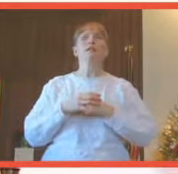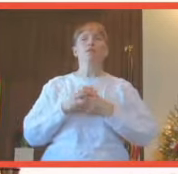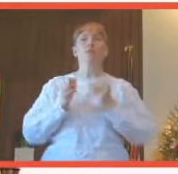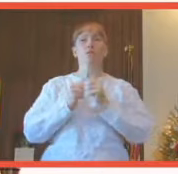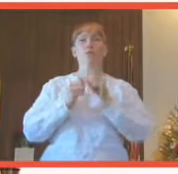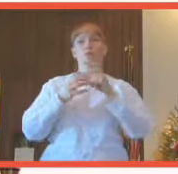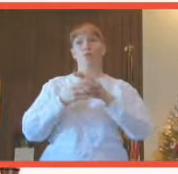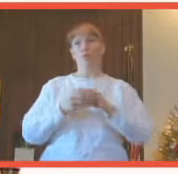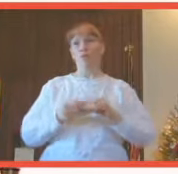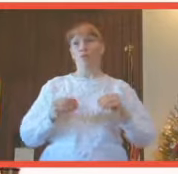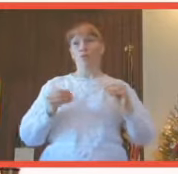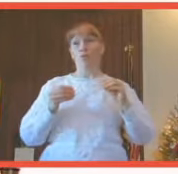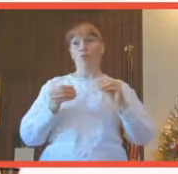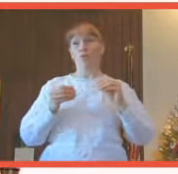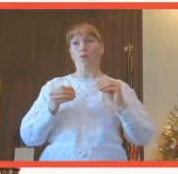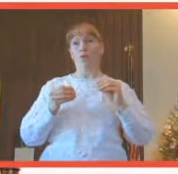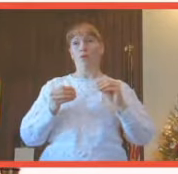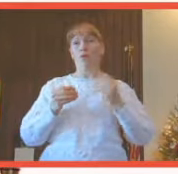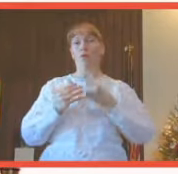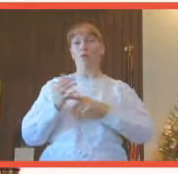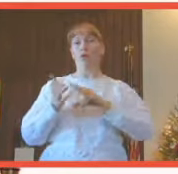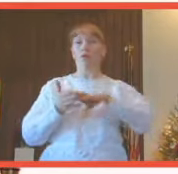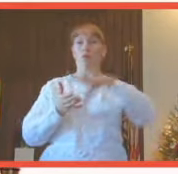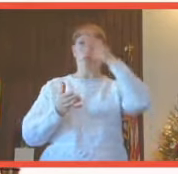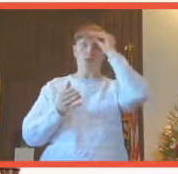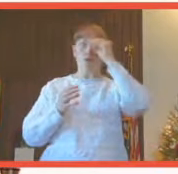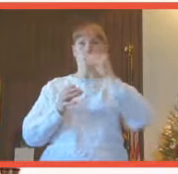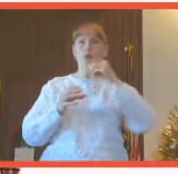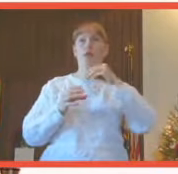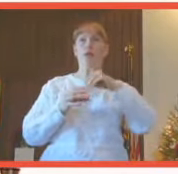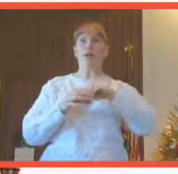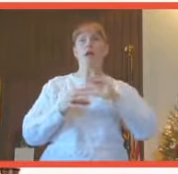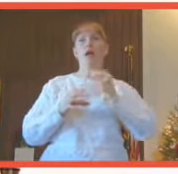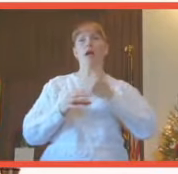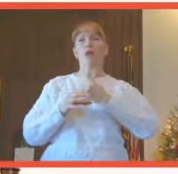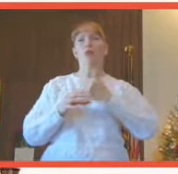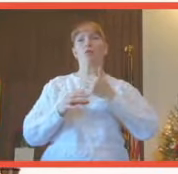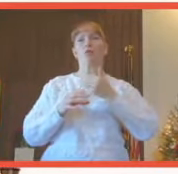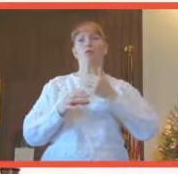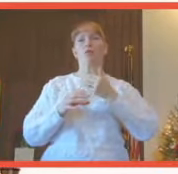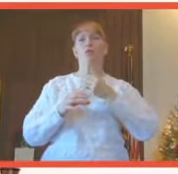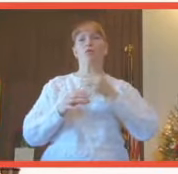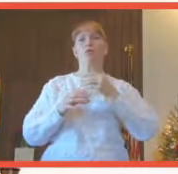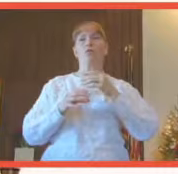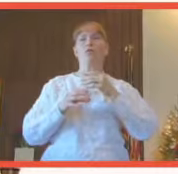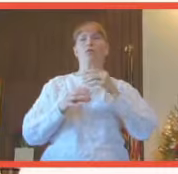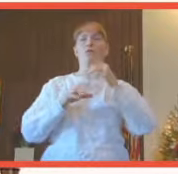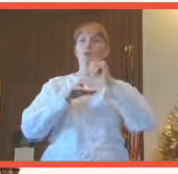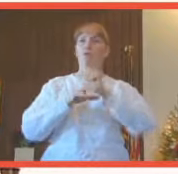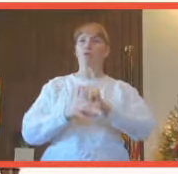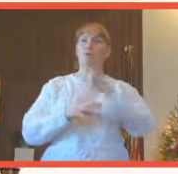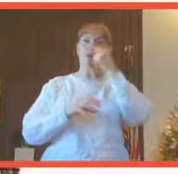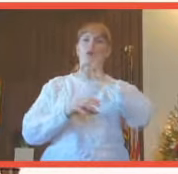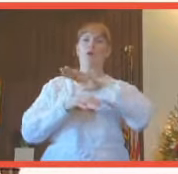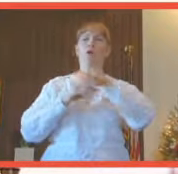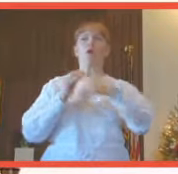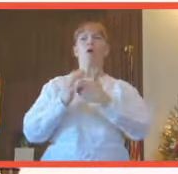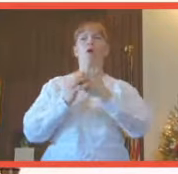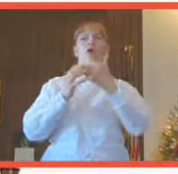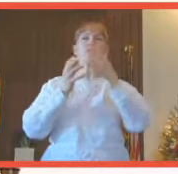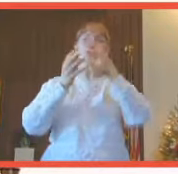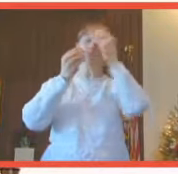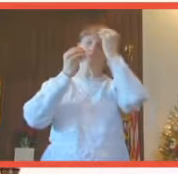the story that we are given in our tradition. Because all the stories of Jesus, all